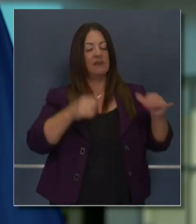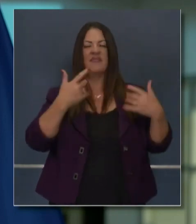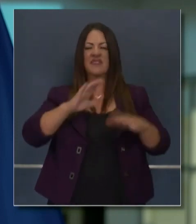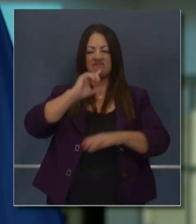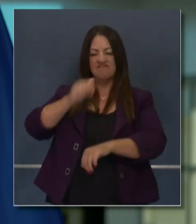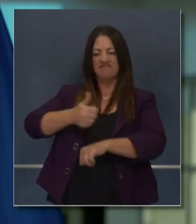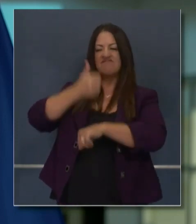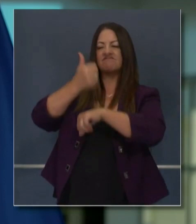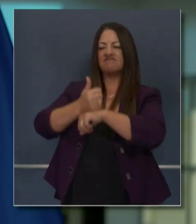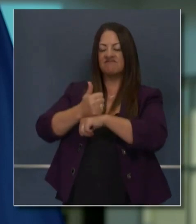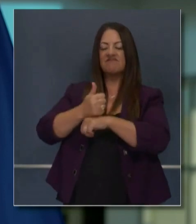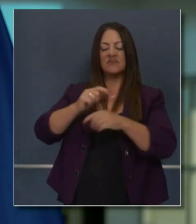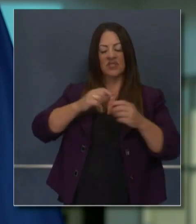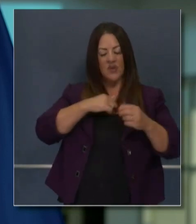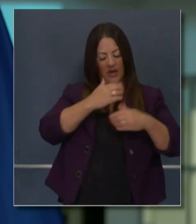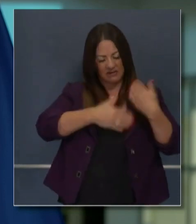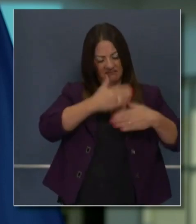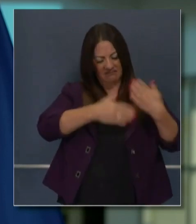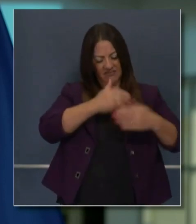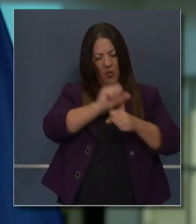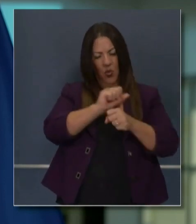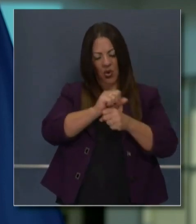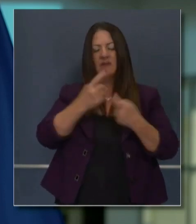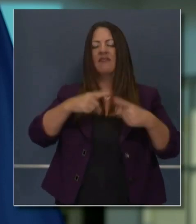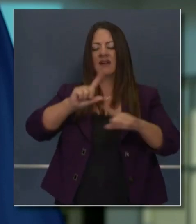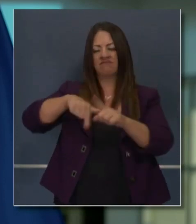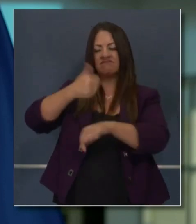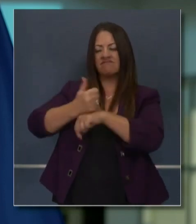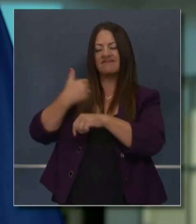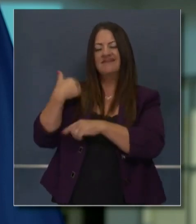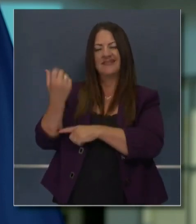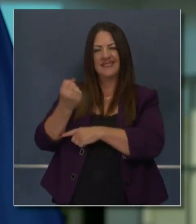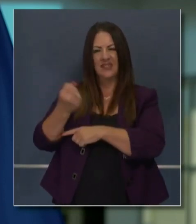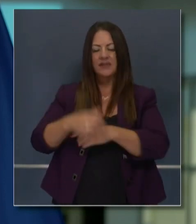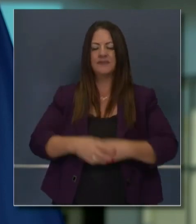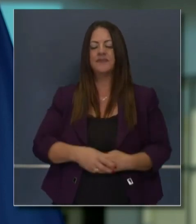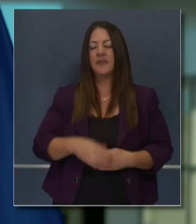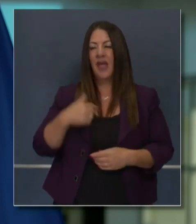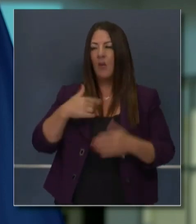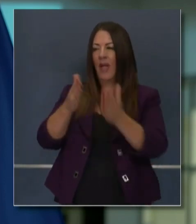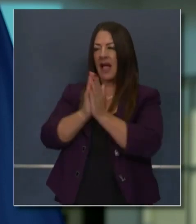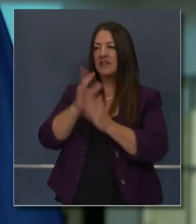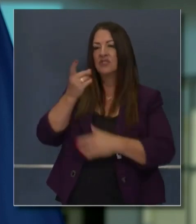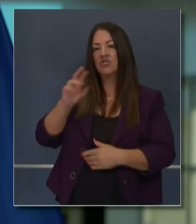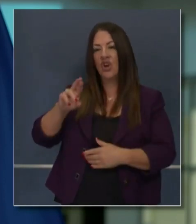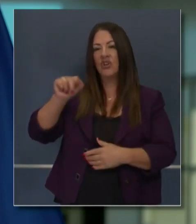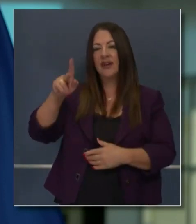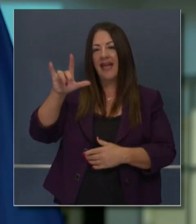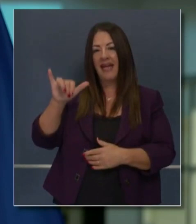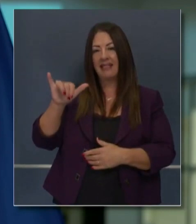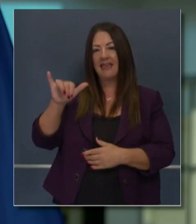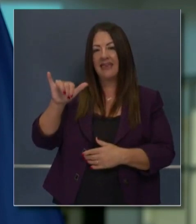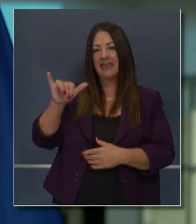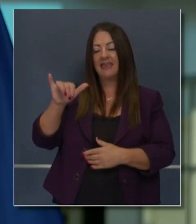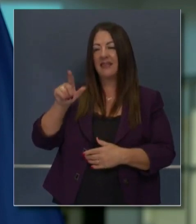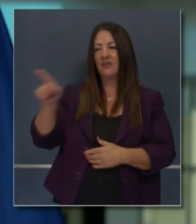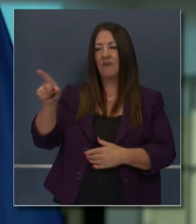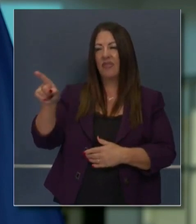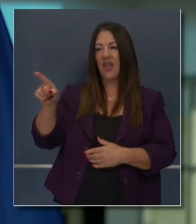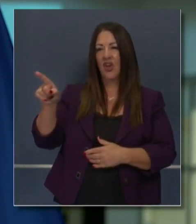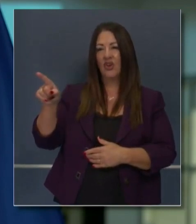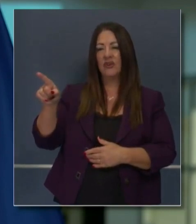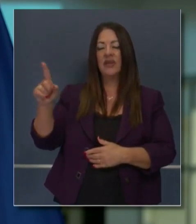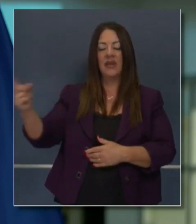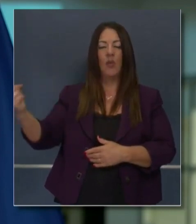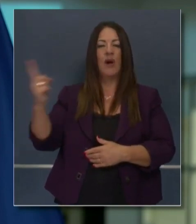on Saturday. But with that, let me just ask Dr. Galley, who's standing just a few feet away, 6 feet plus away, to briefly come